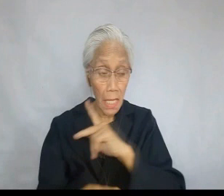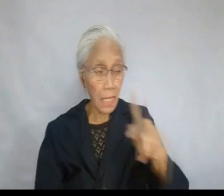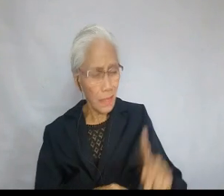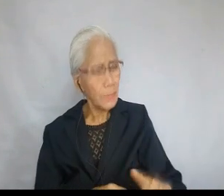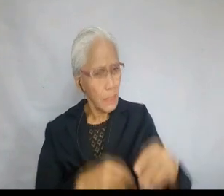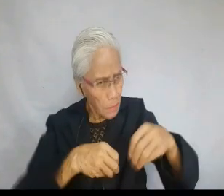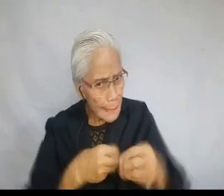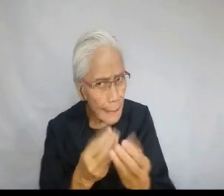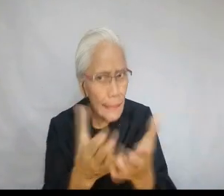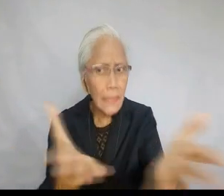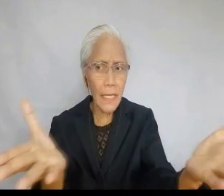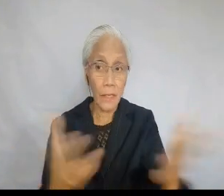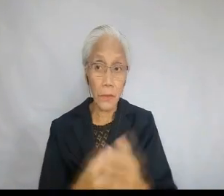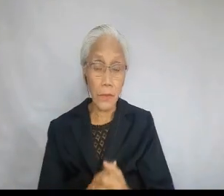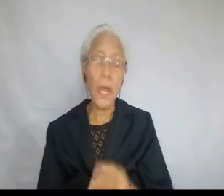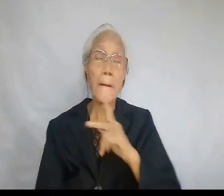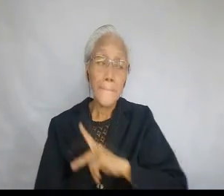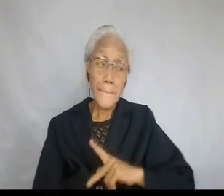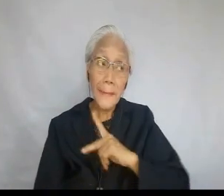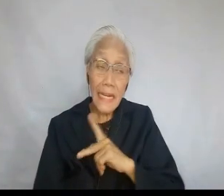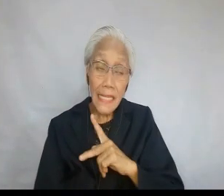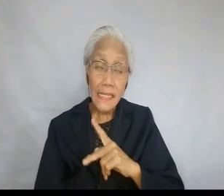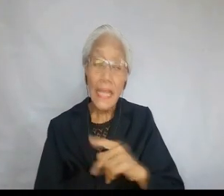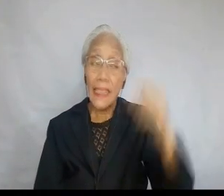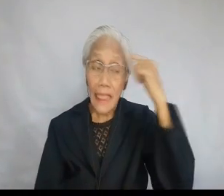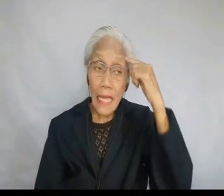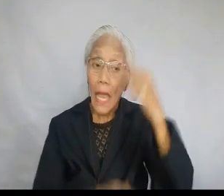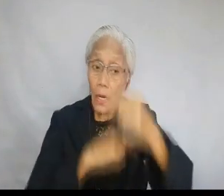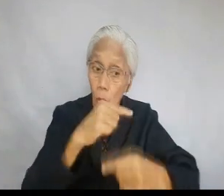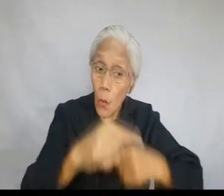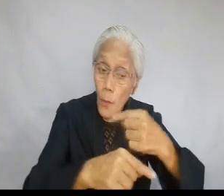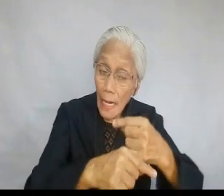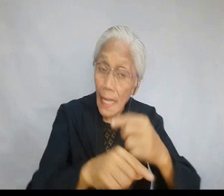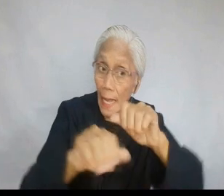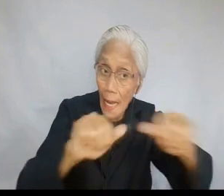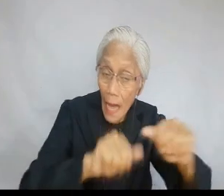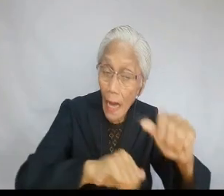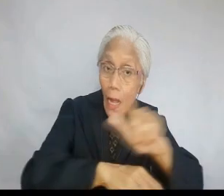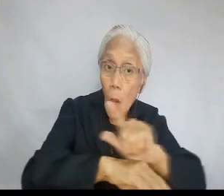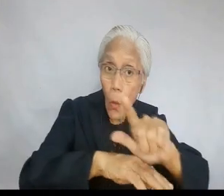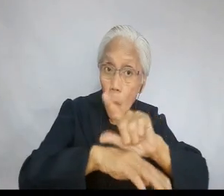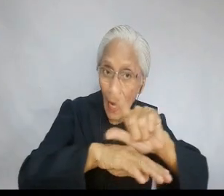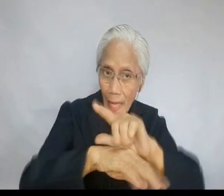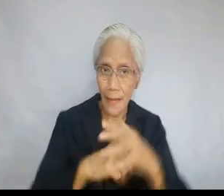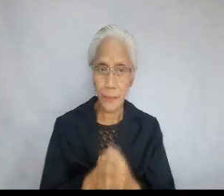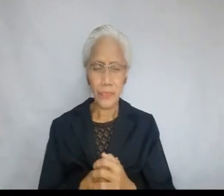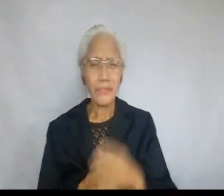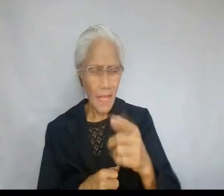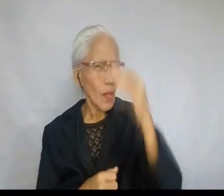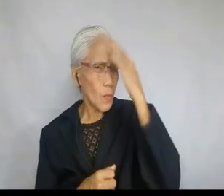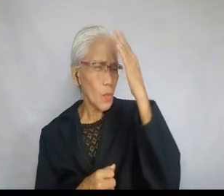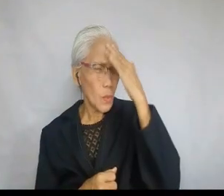Being called to kingship is being generous. Please think globally and act